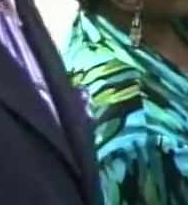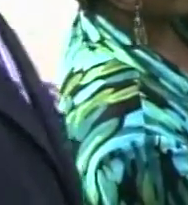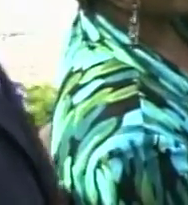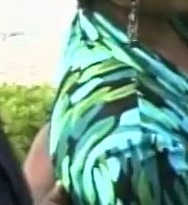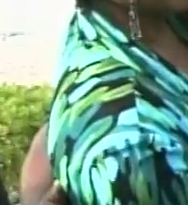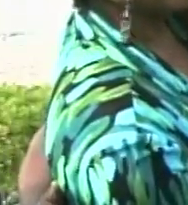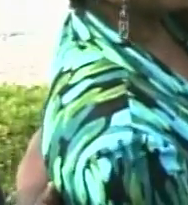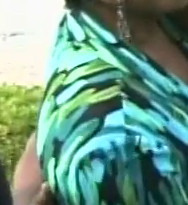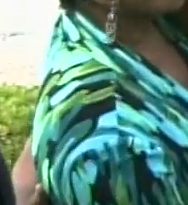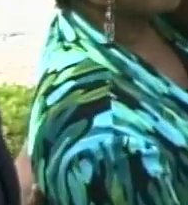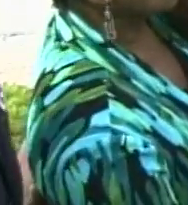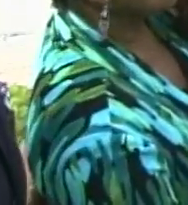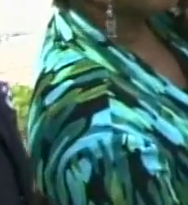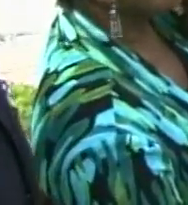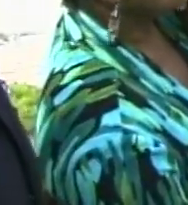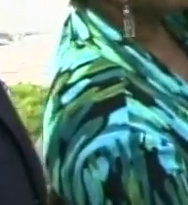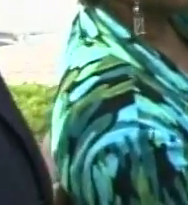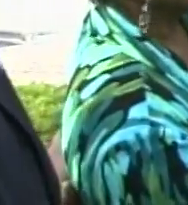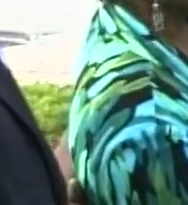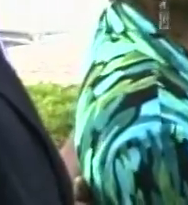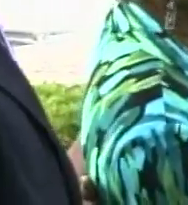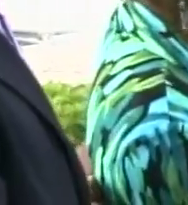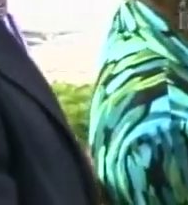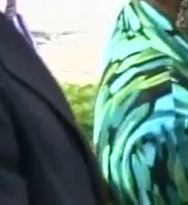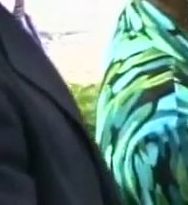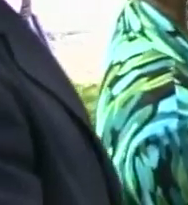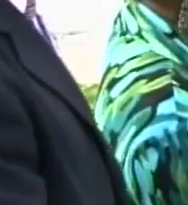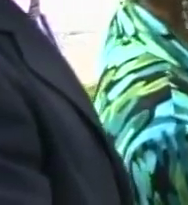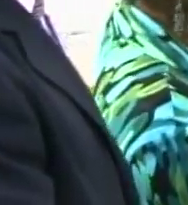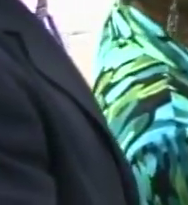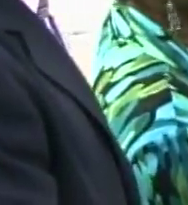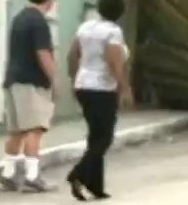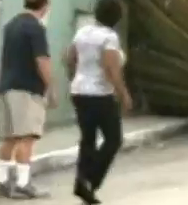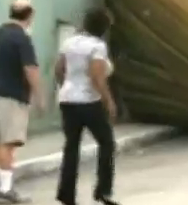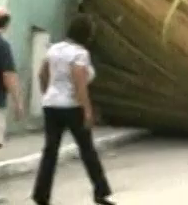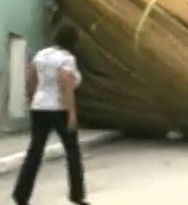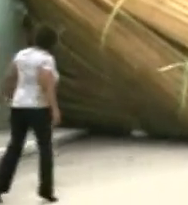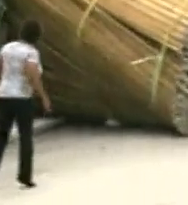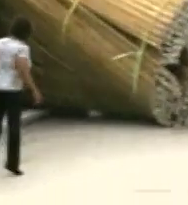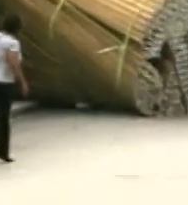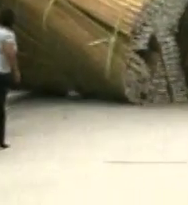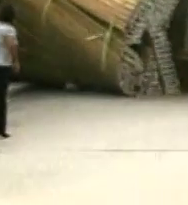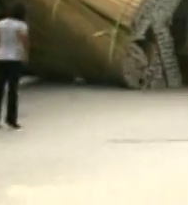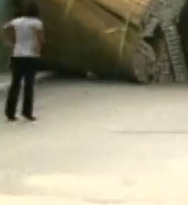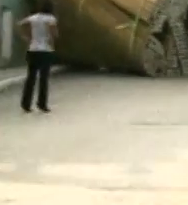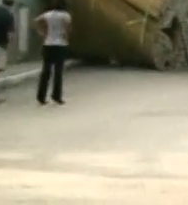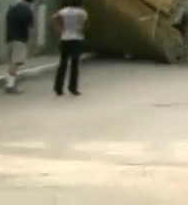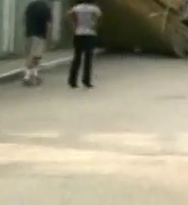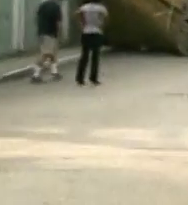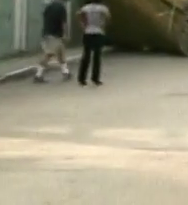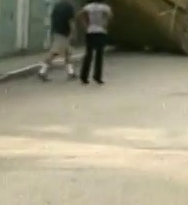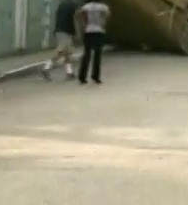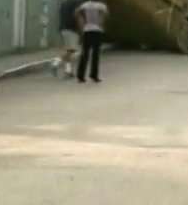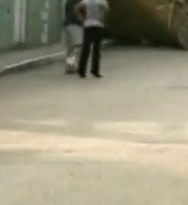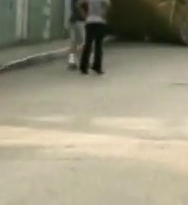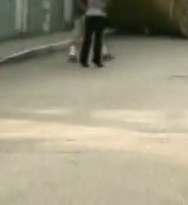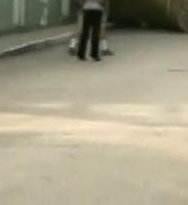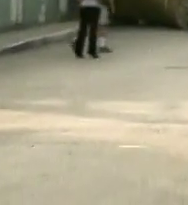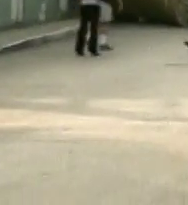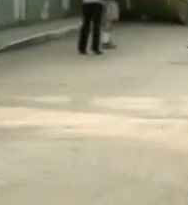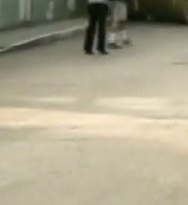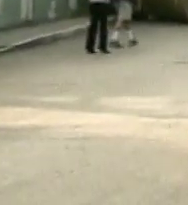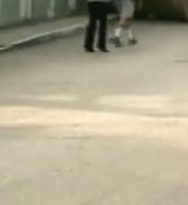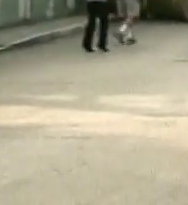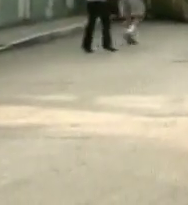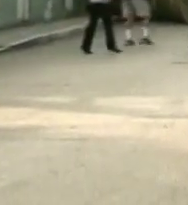one's decomposed remains. We'll tell you what it will mean for his last rites. And timber stops traffic. Find out how the driver of